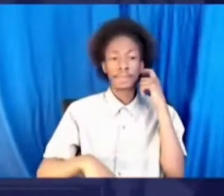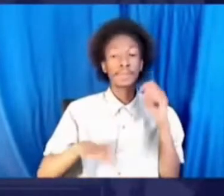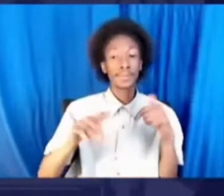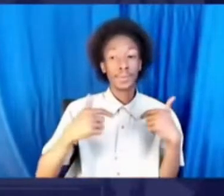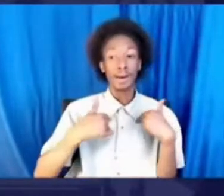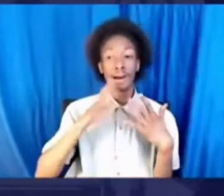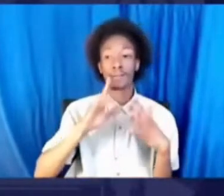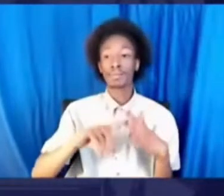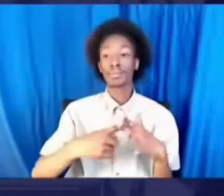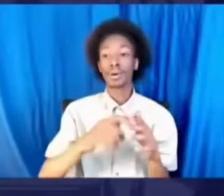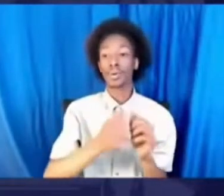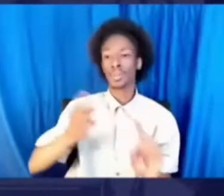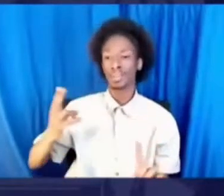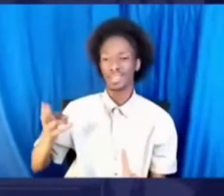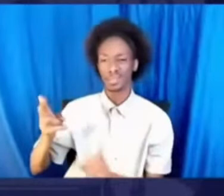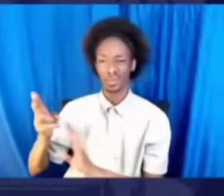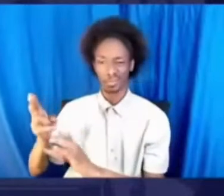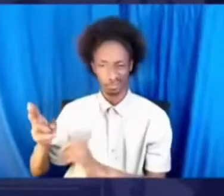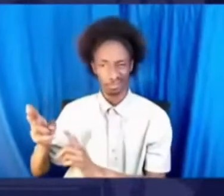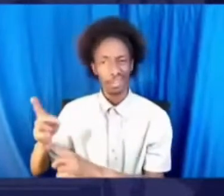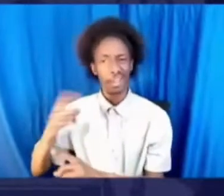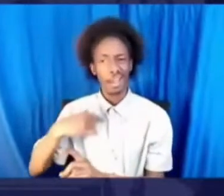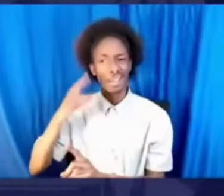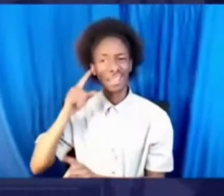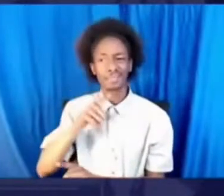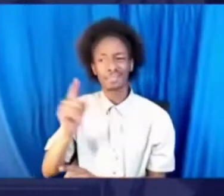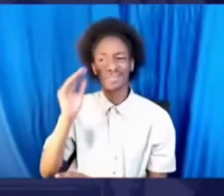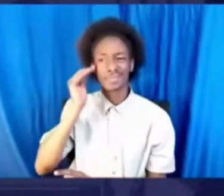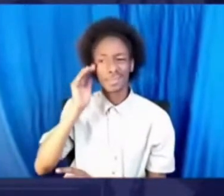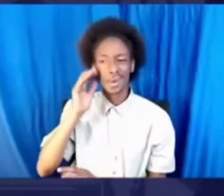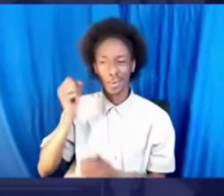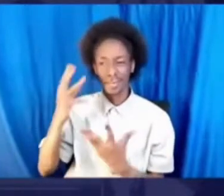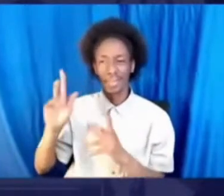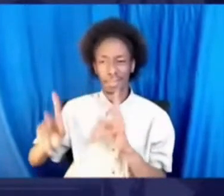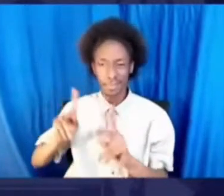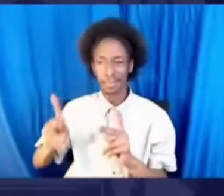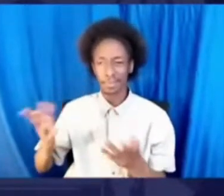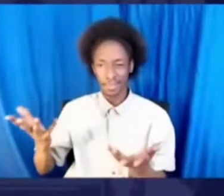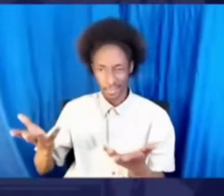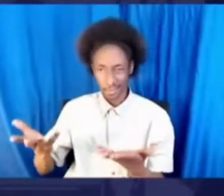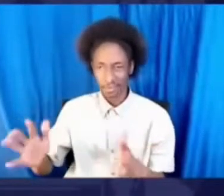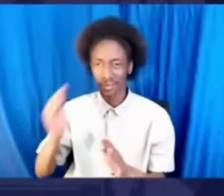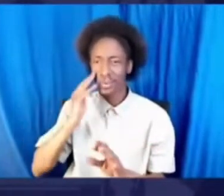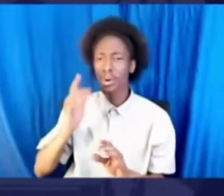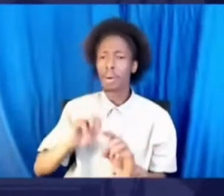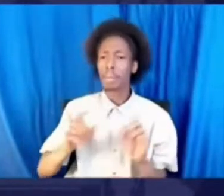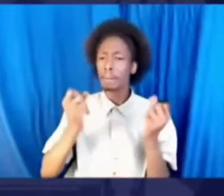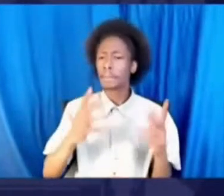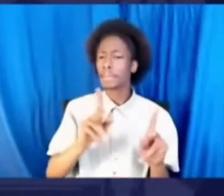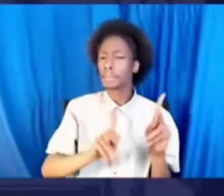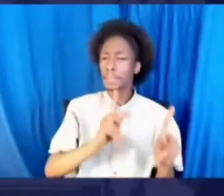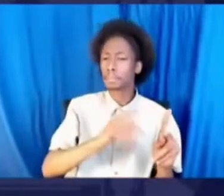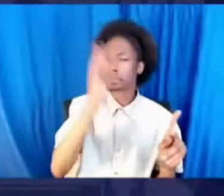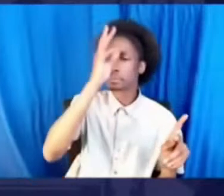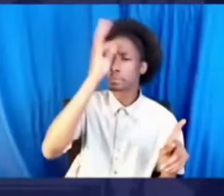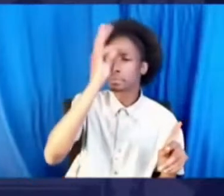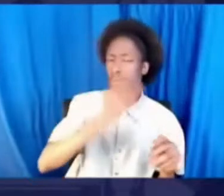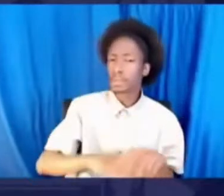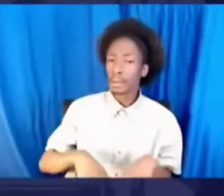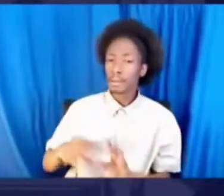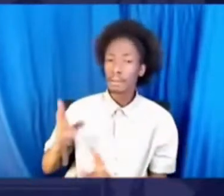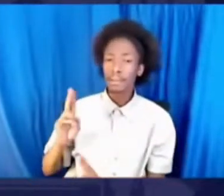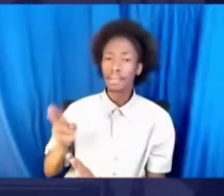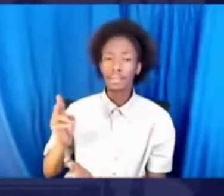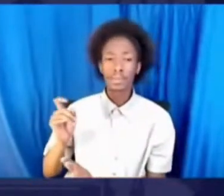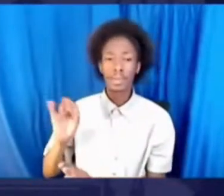with some history, which I think is familiar with many people in this room, but there are many who are not familiar with the history of Freedman's